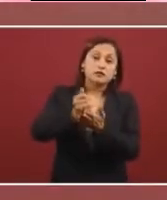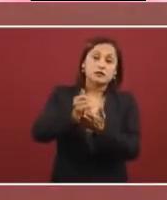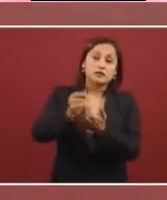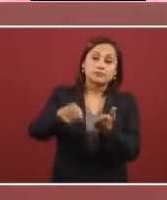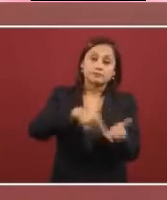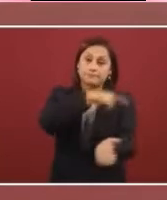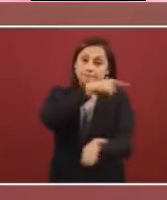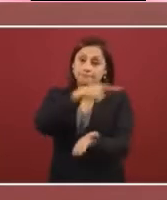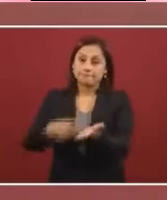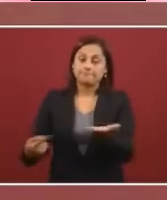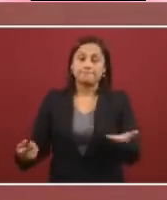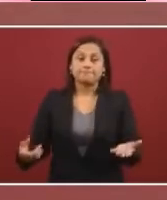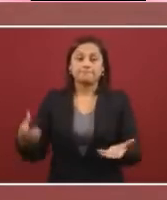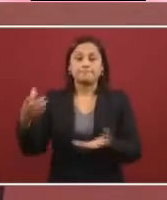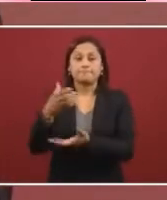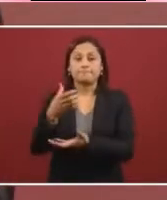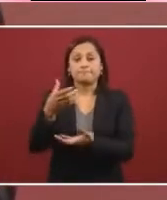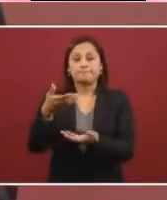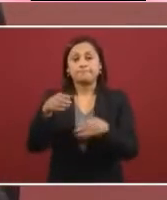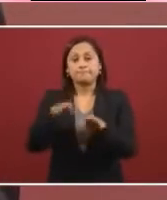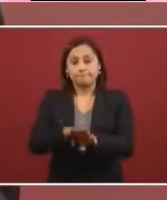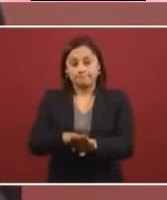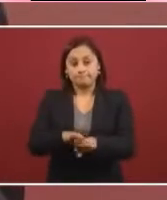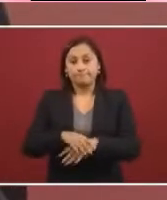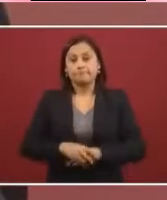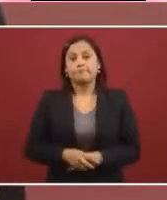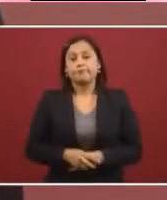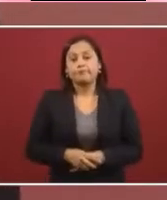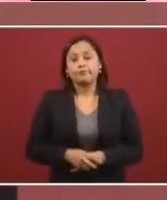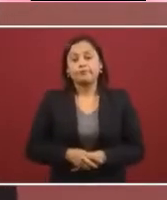In this year, we expect